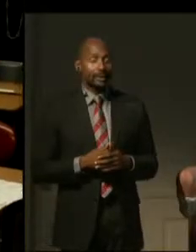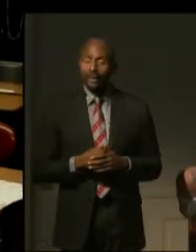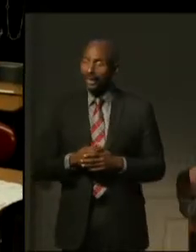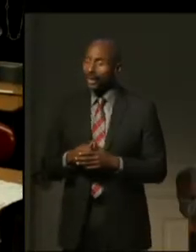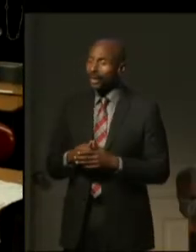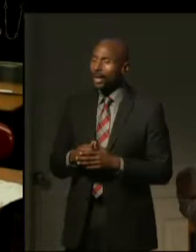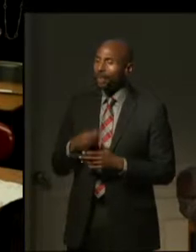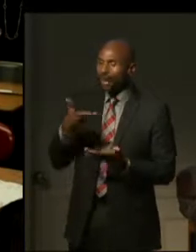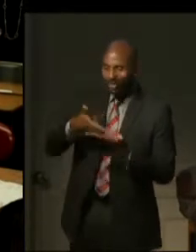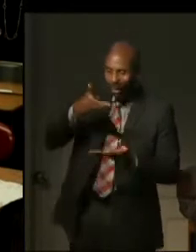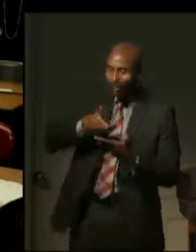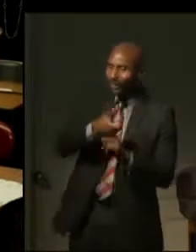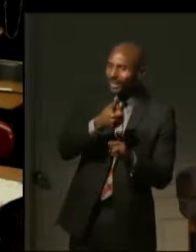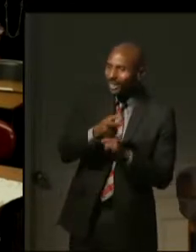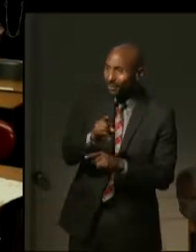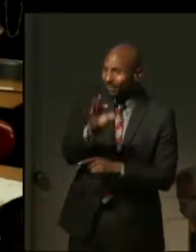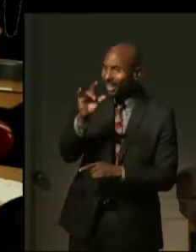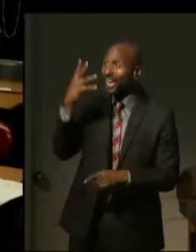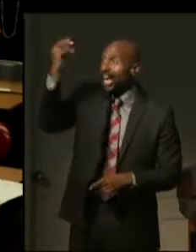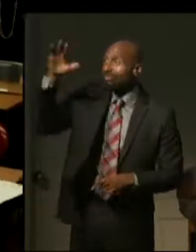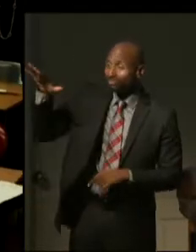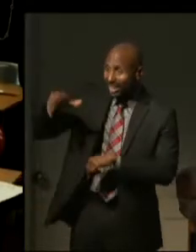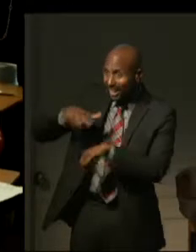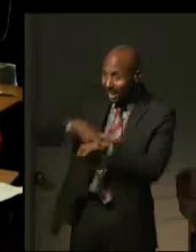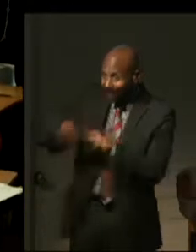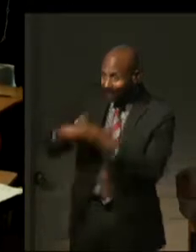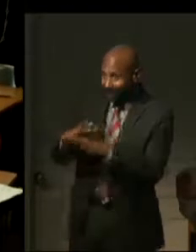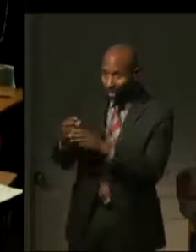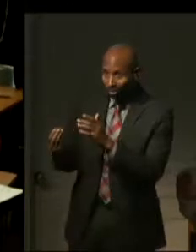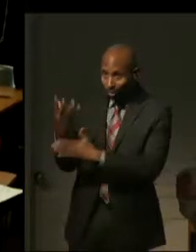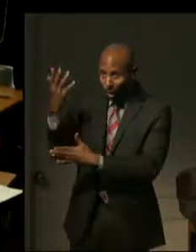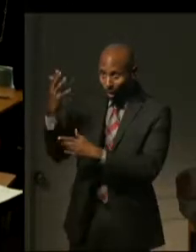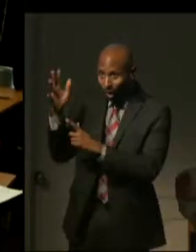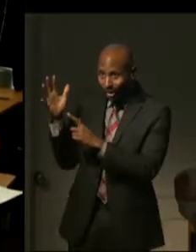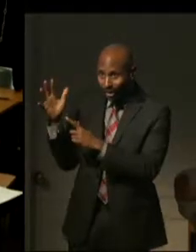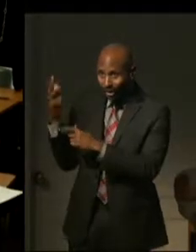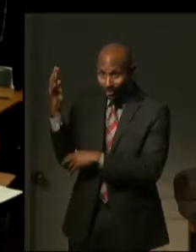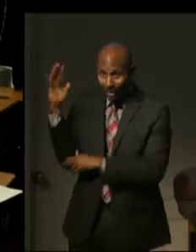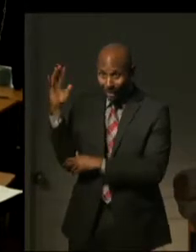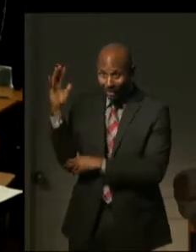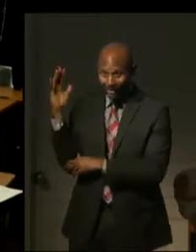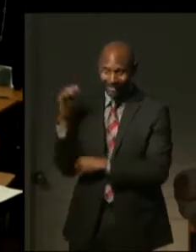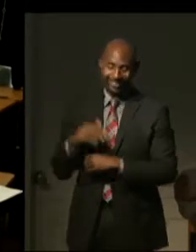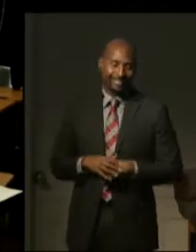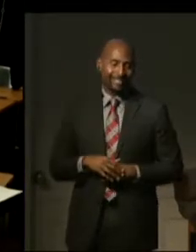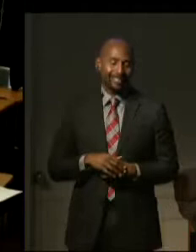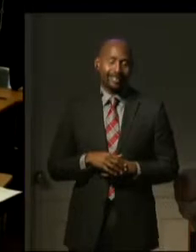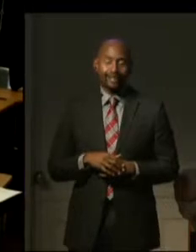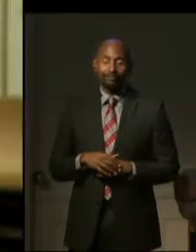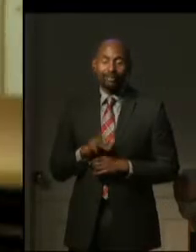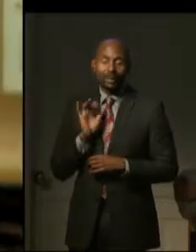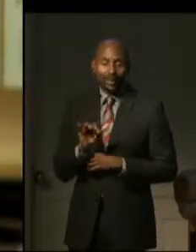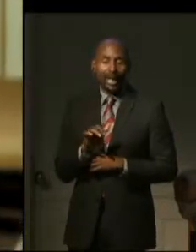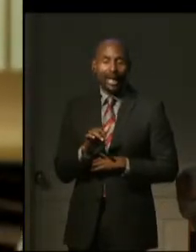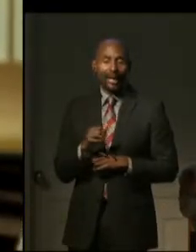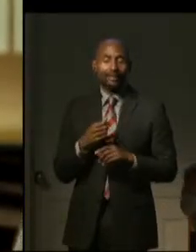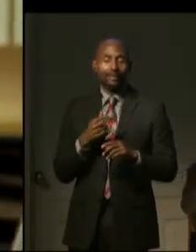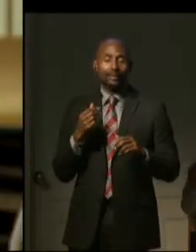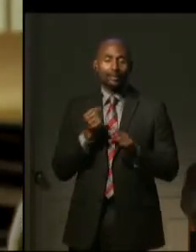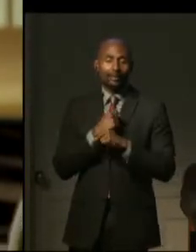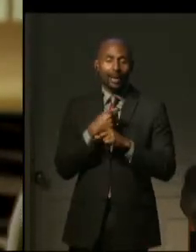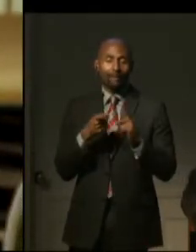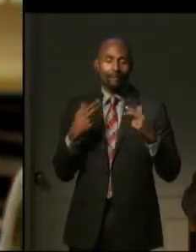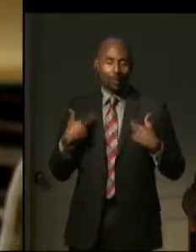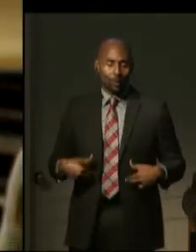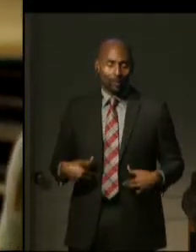the spoon itself, do we find those like out in the natural world growing on trees? No. So it's human made. What else could we use